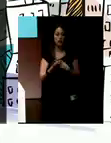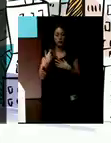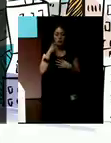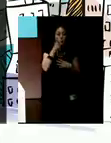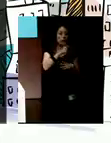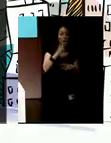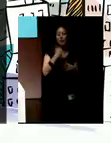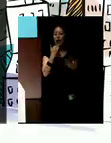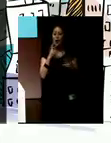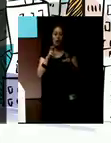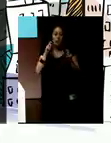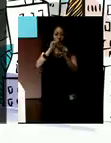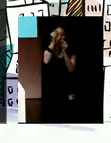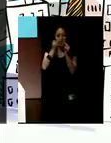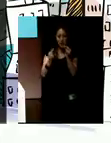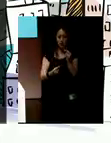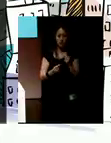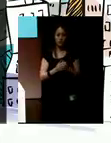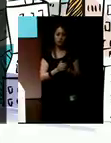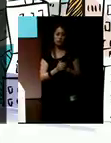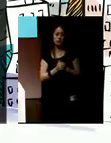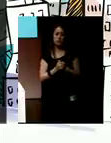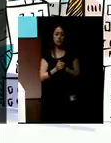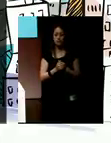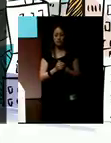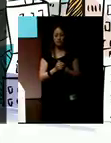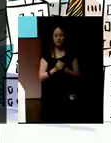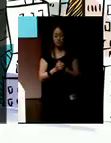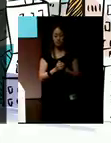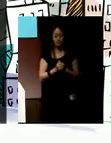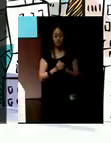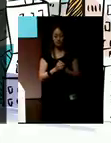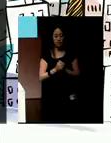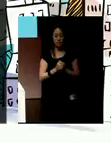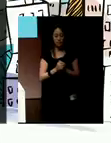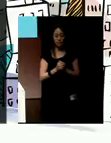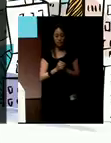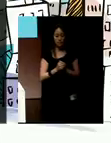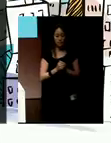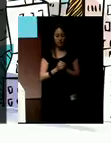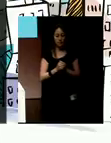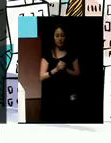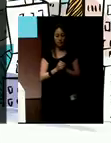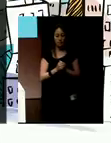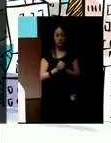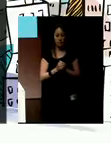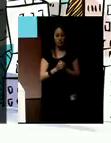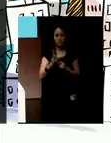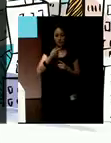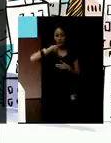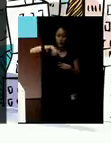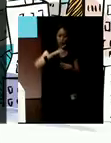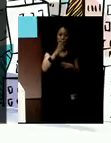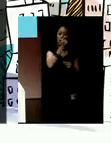design. We have good design, and we have, unfortunately, lots of examples of bad design. Design